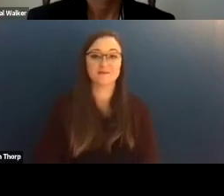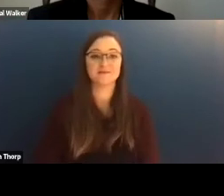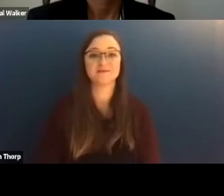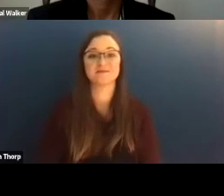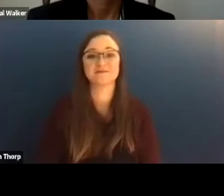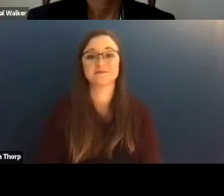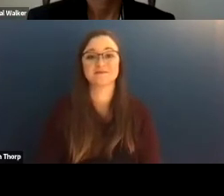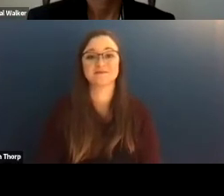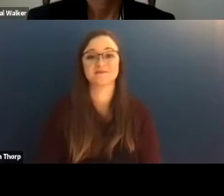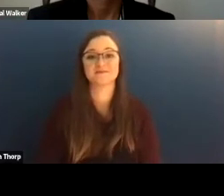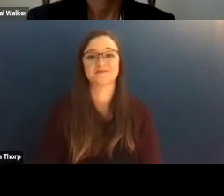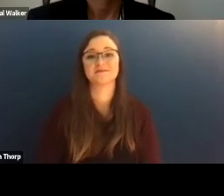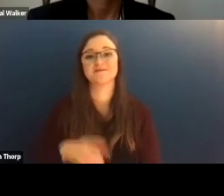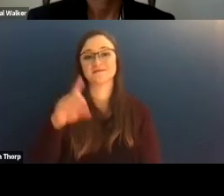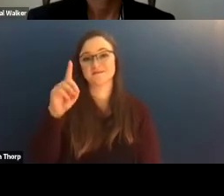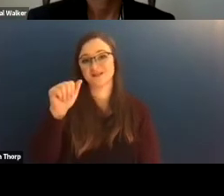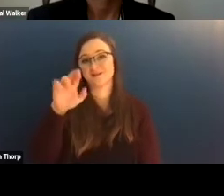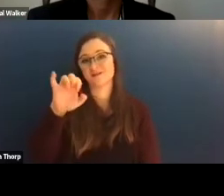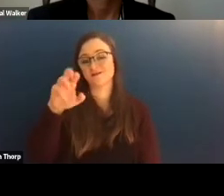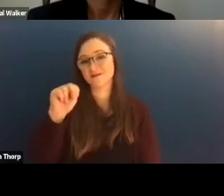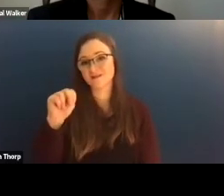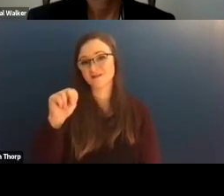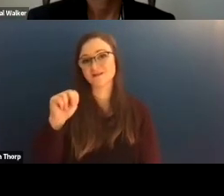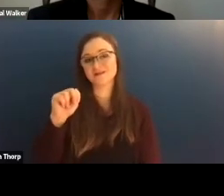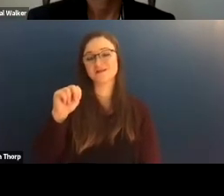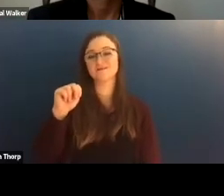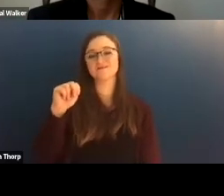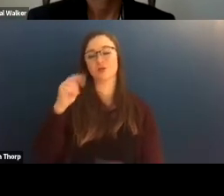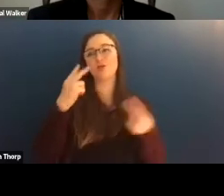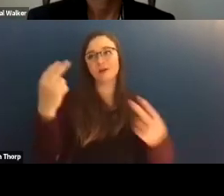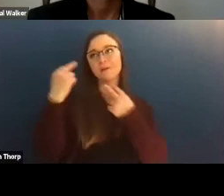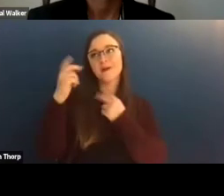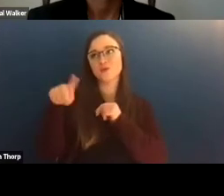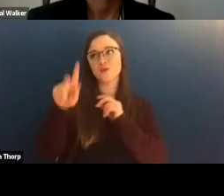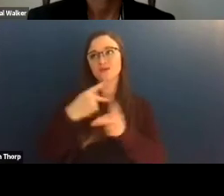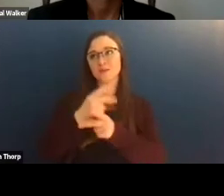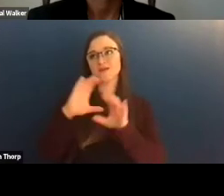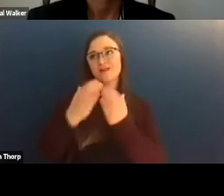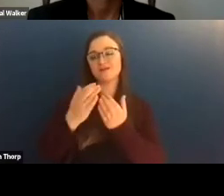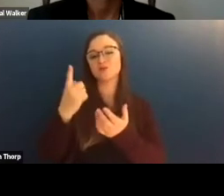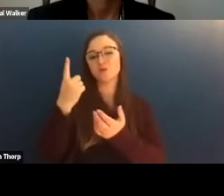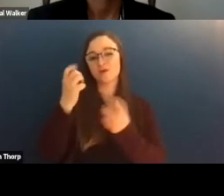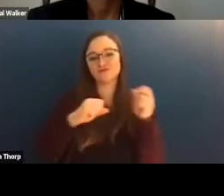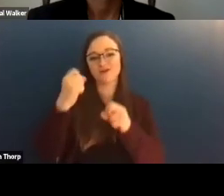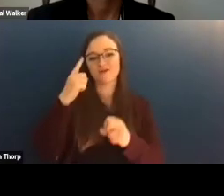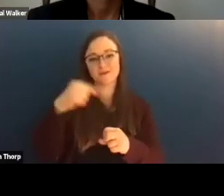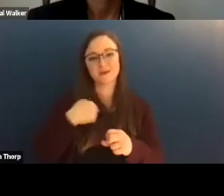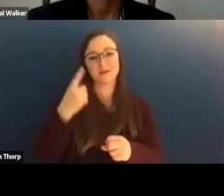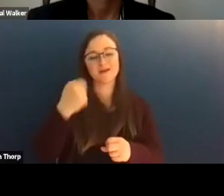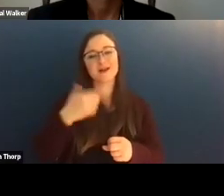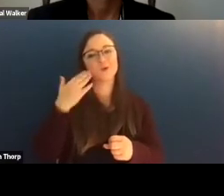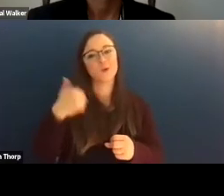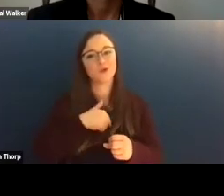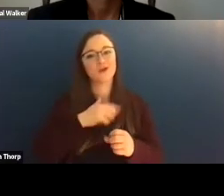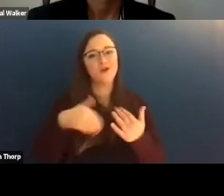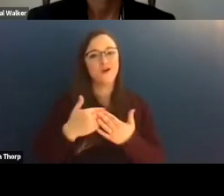And I think for me, thinking back to those kinds of classes, one strategy, because I know we've all had those difficult